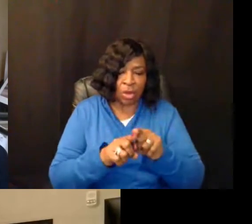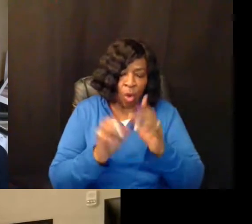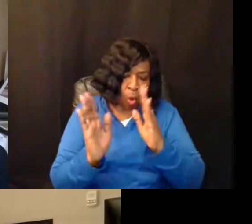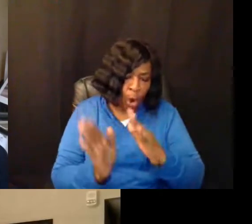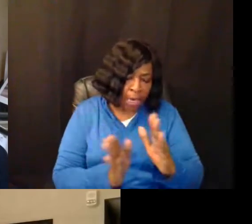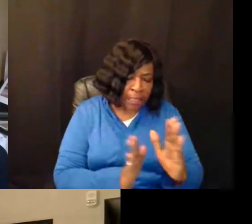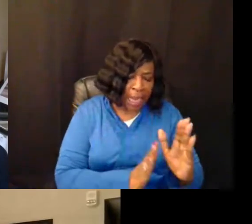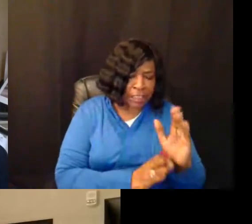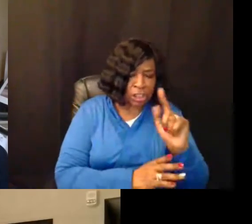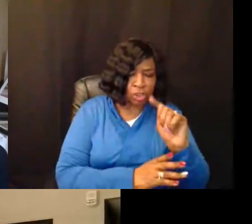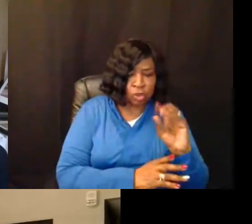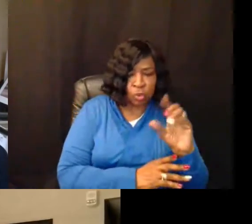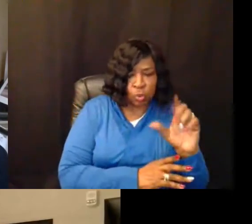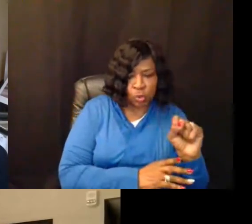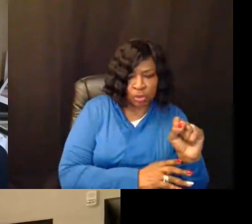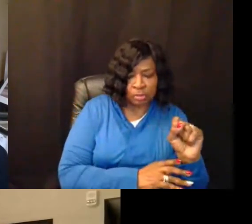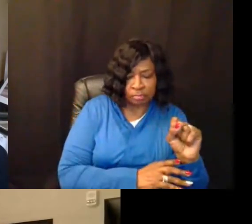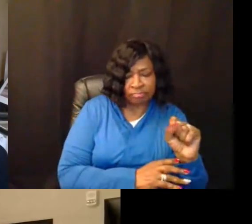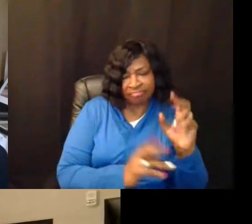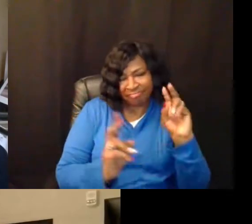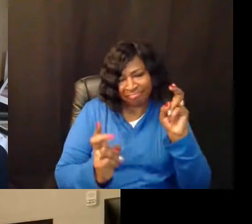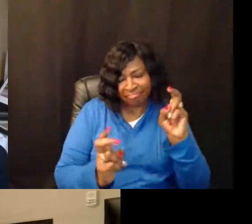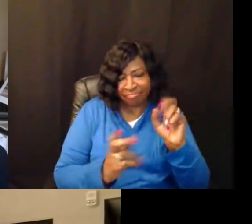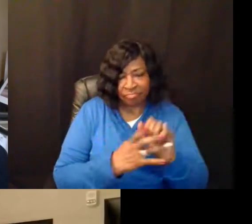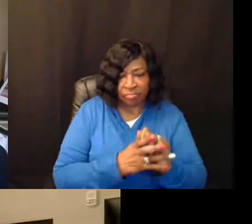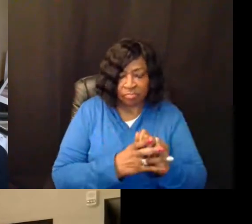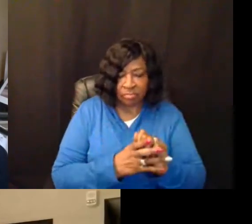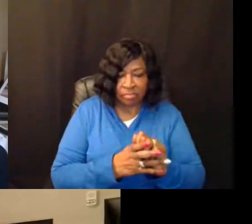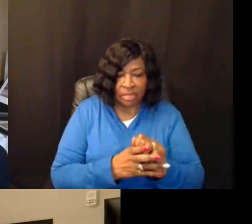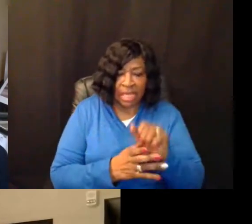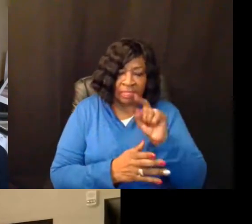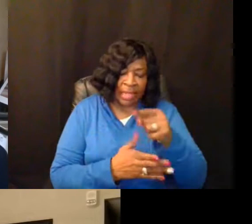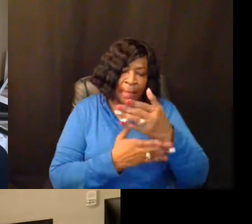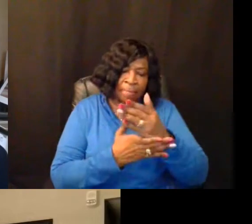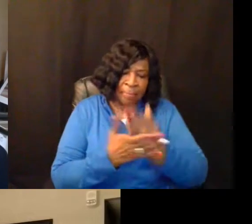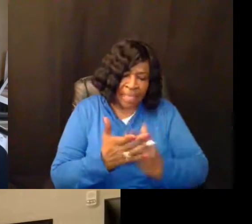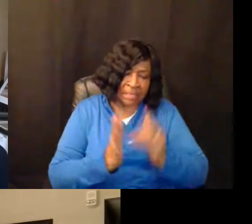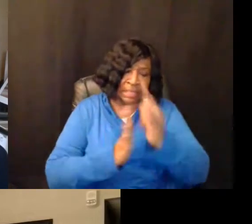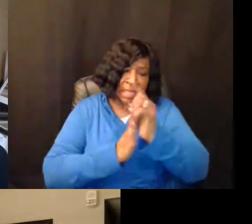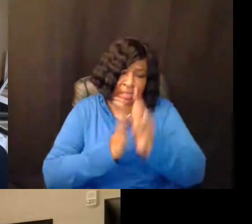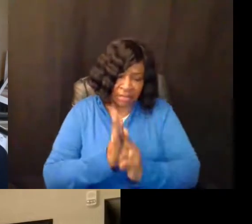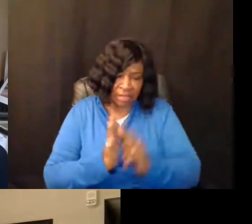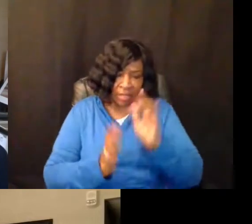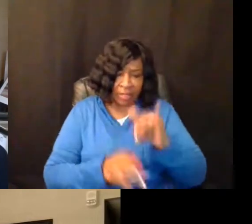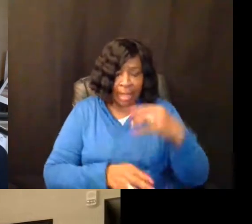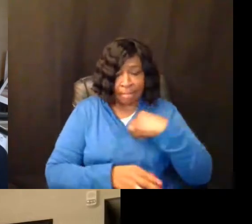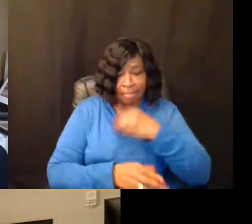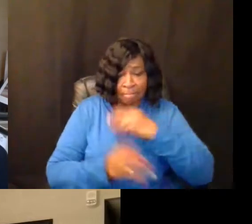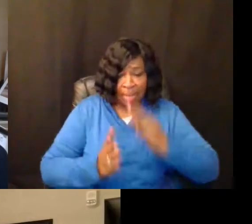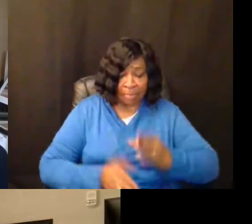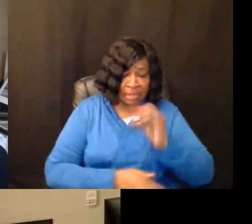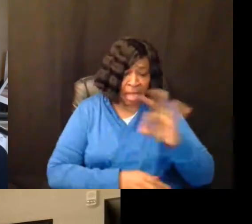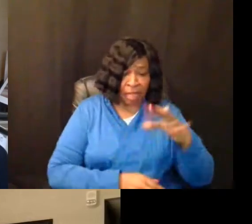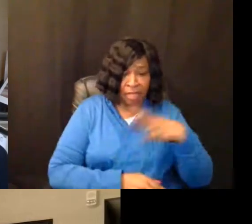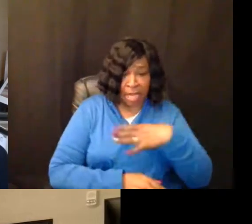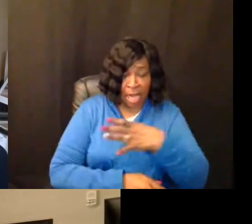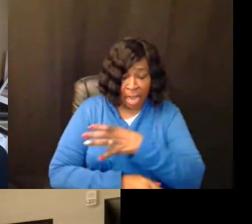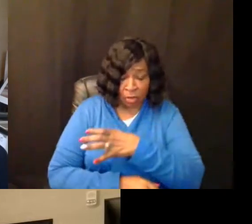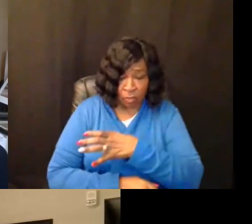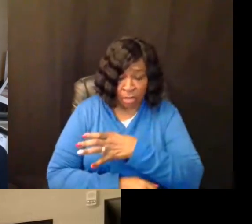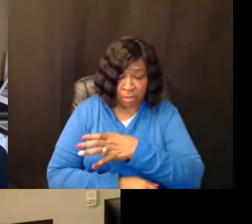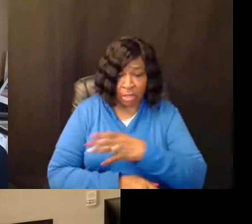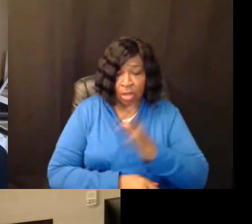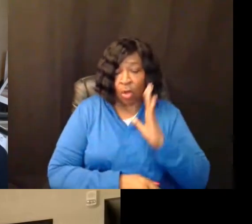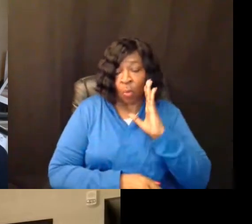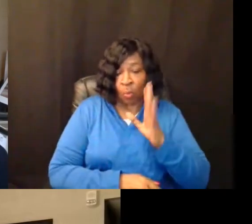tools. Marker bills are pieces of legislation that members of Congress will end